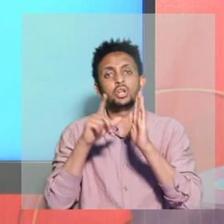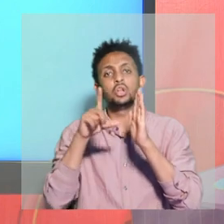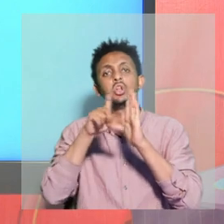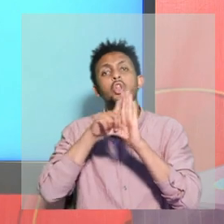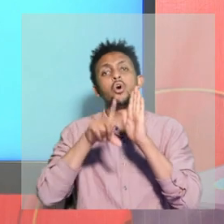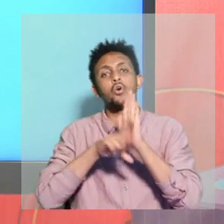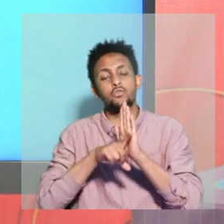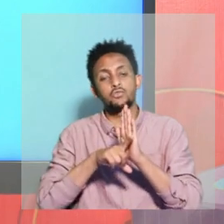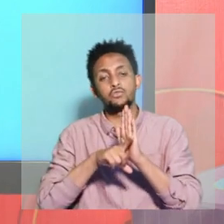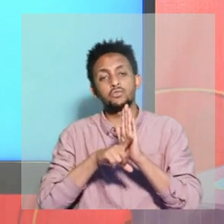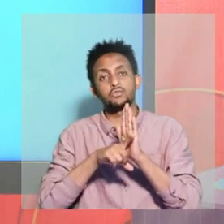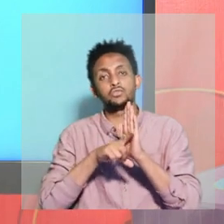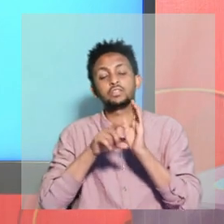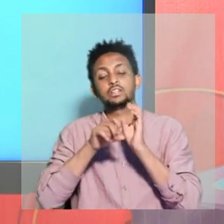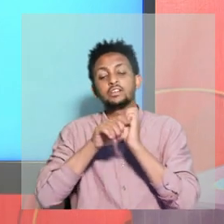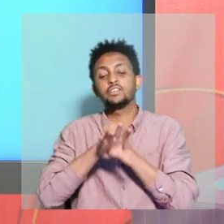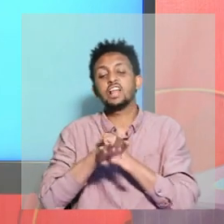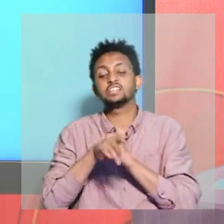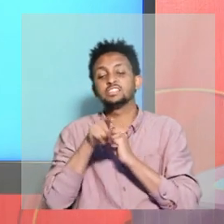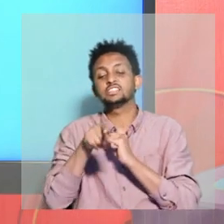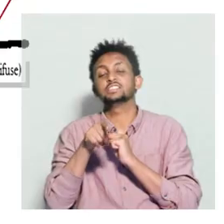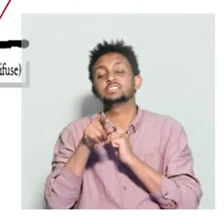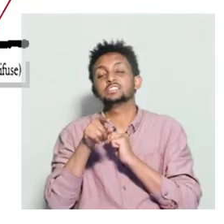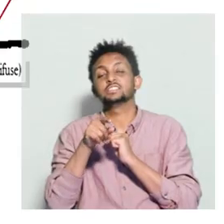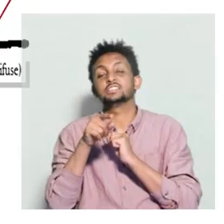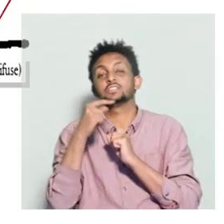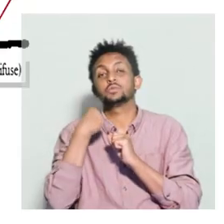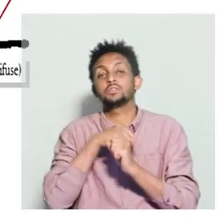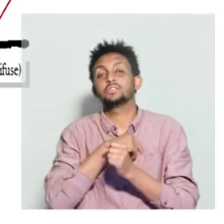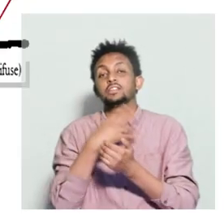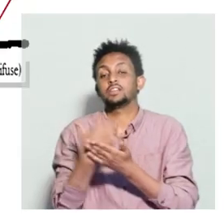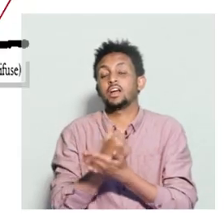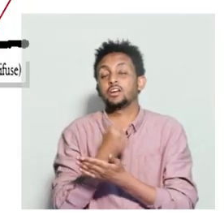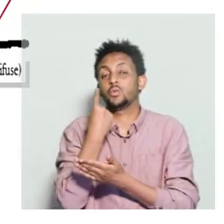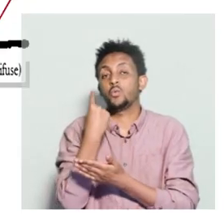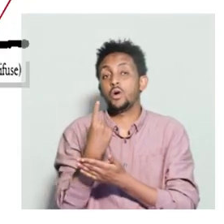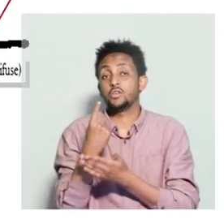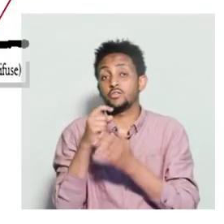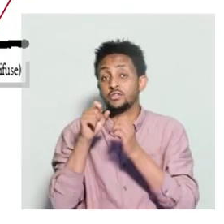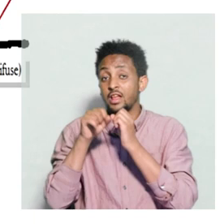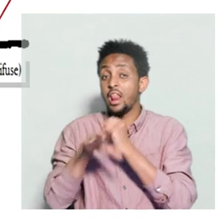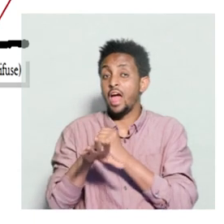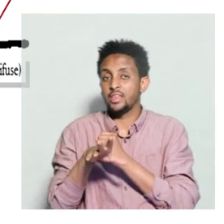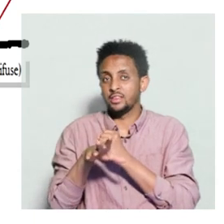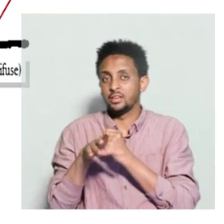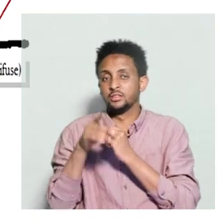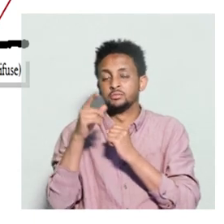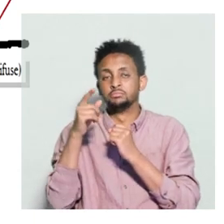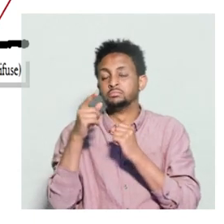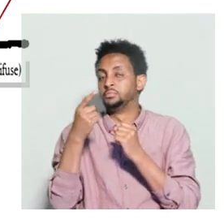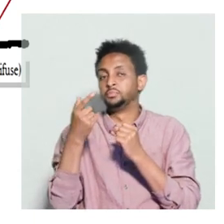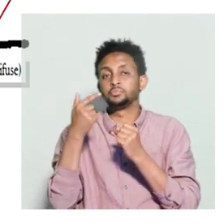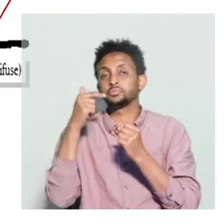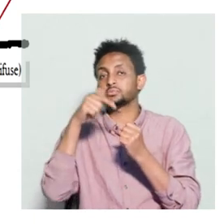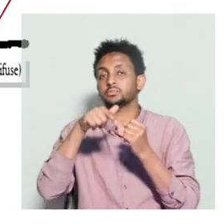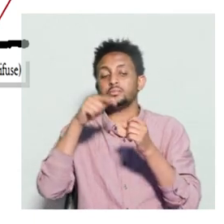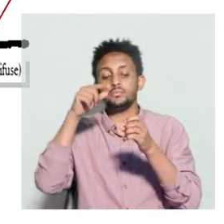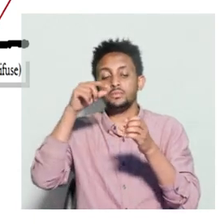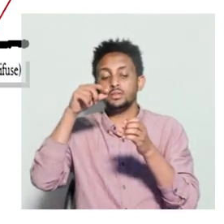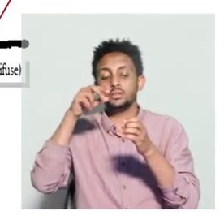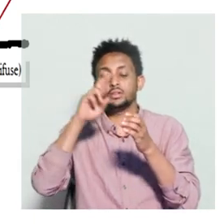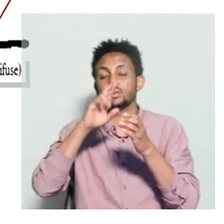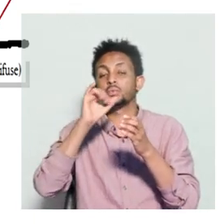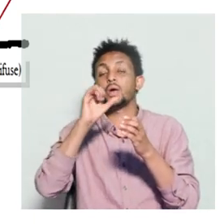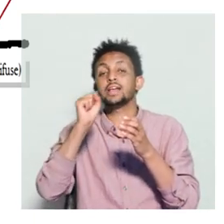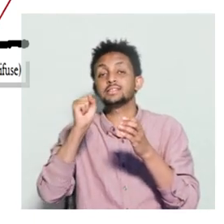reflection. The law of reflection states that if you take one of the light, for example, from among the incident